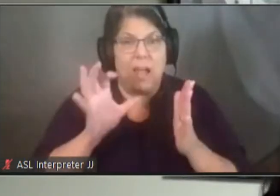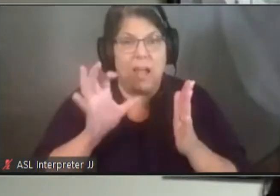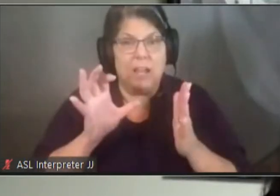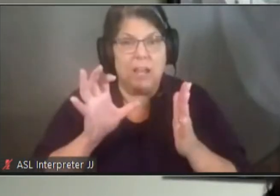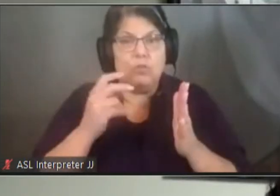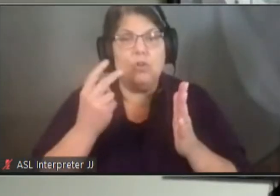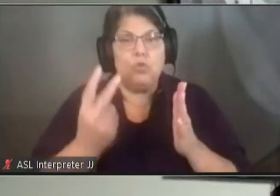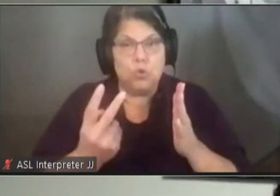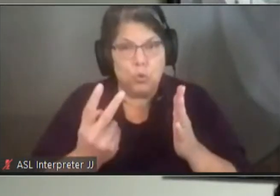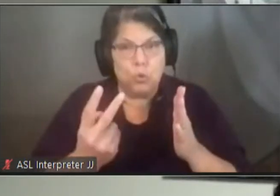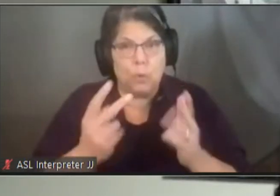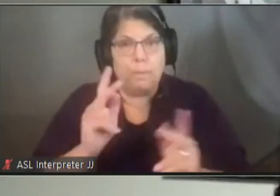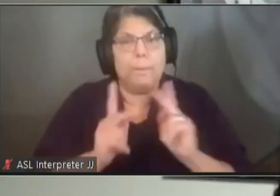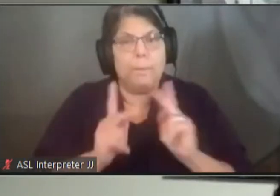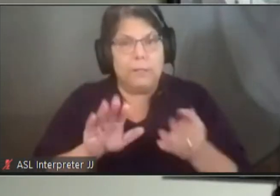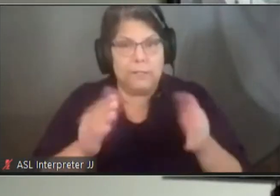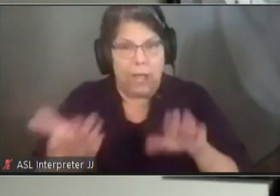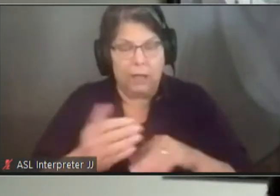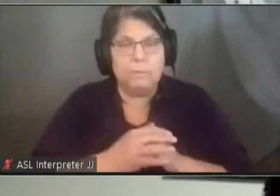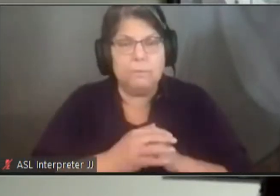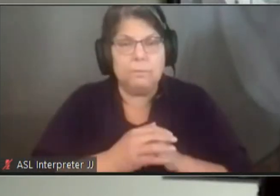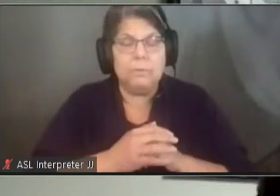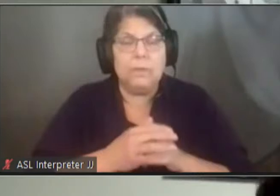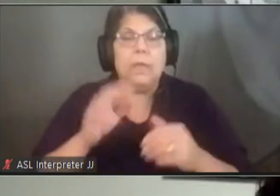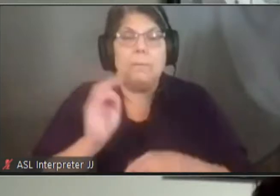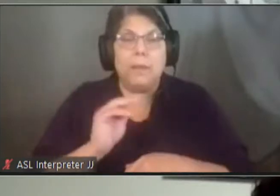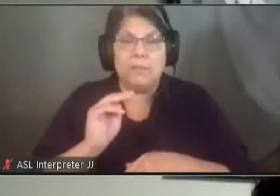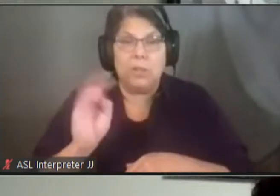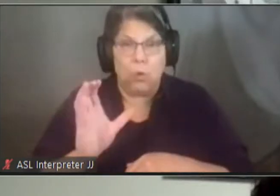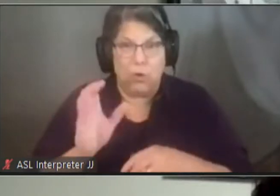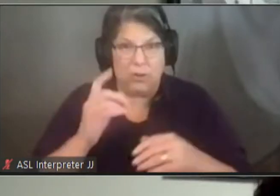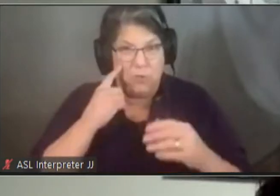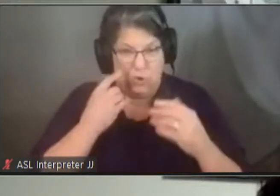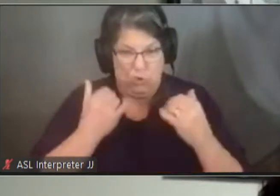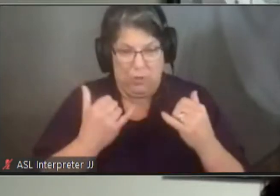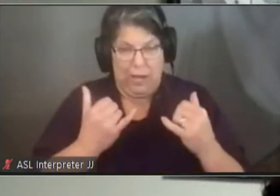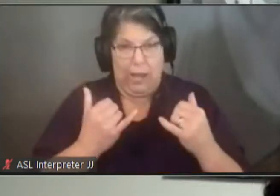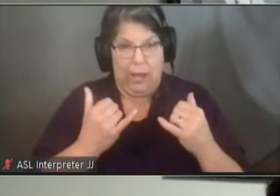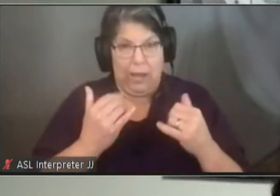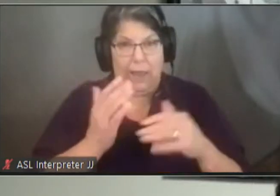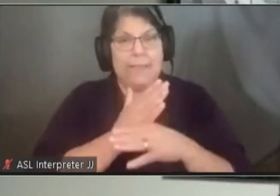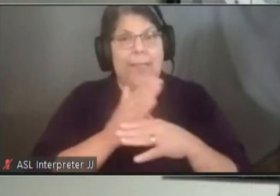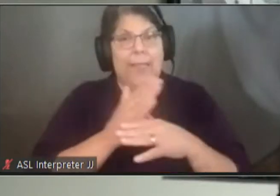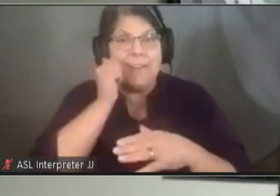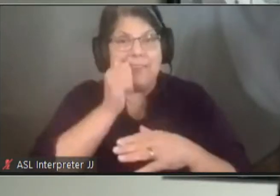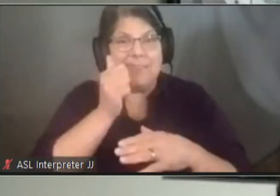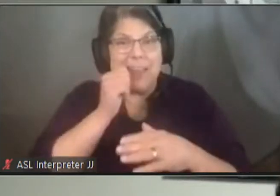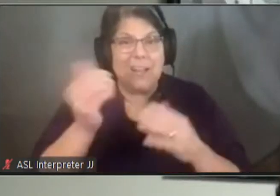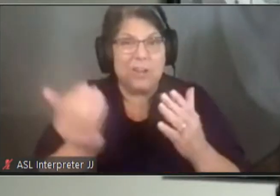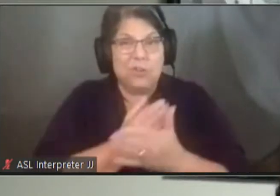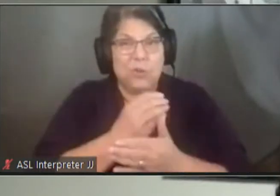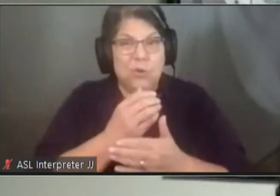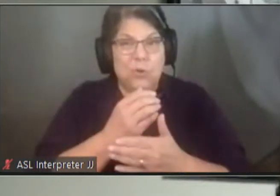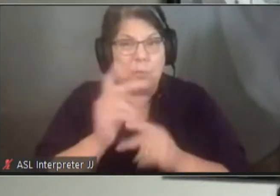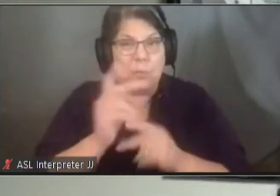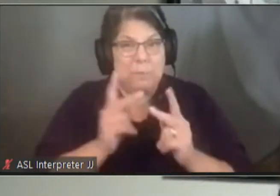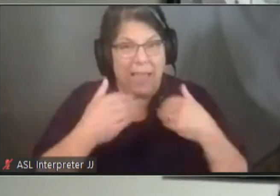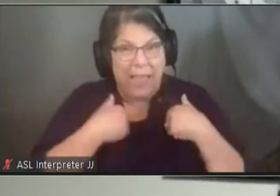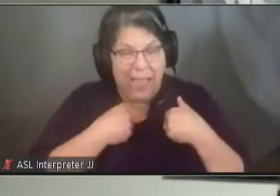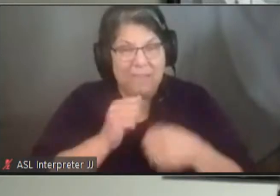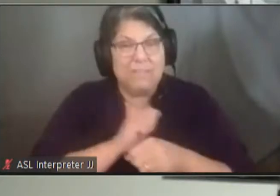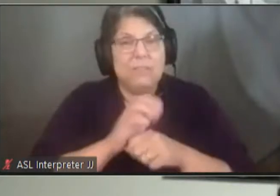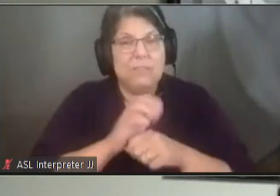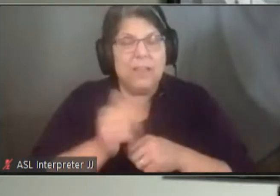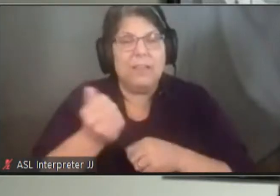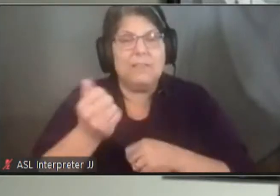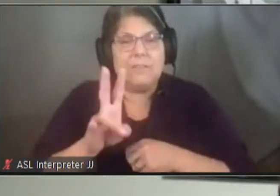47,902 deaths. In Mendocino County, as of today, the average daily new cases is down to